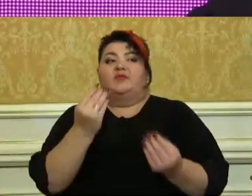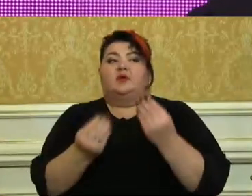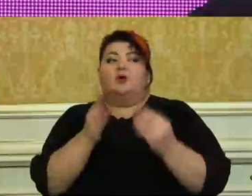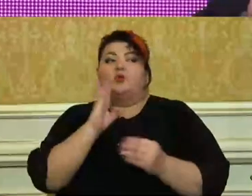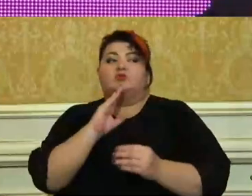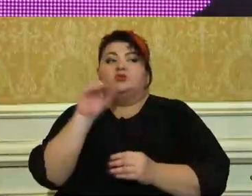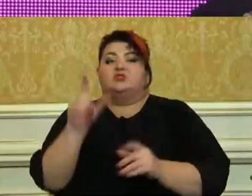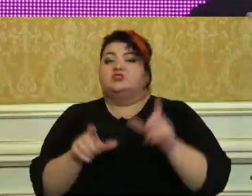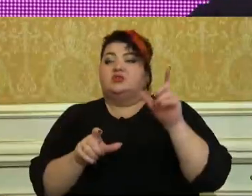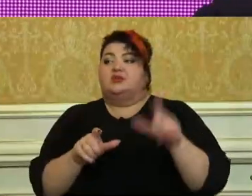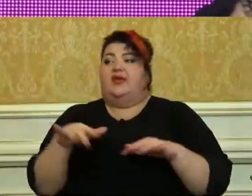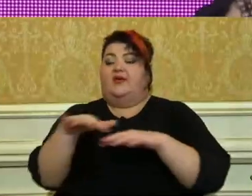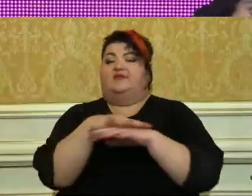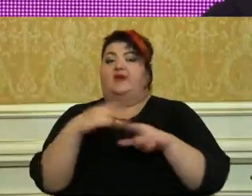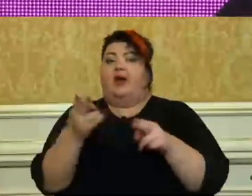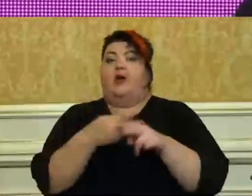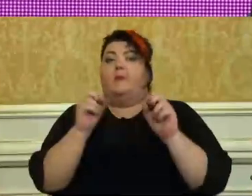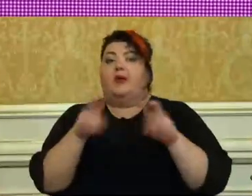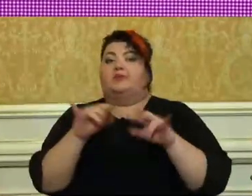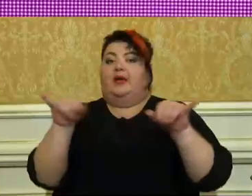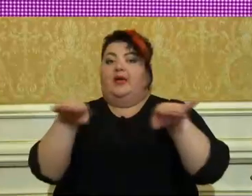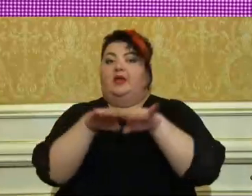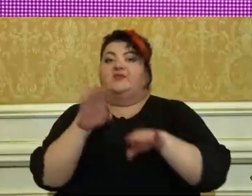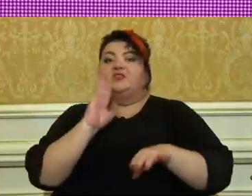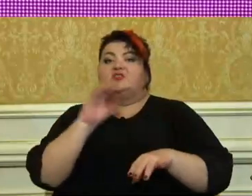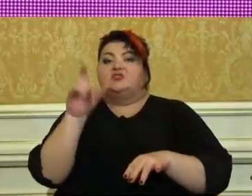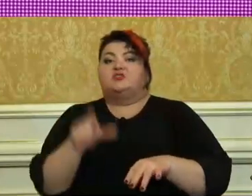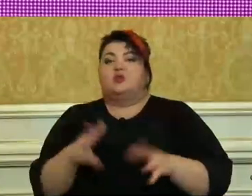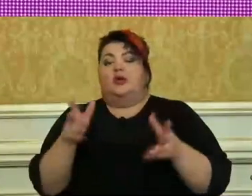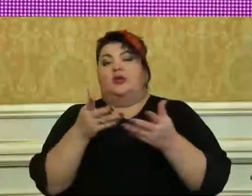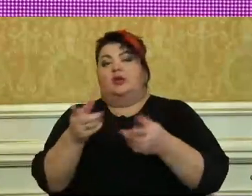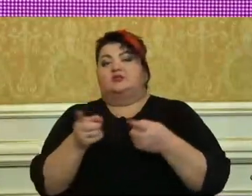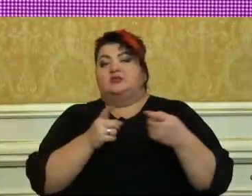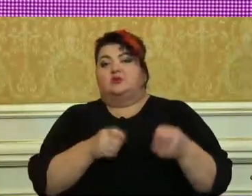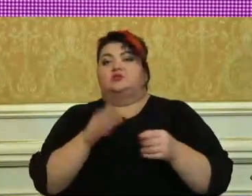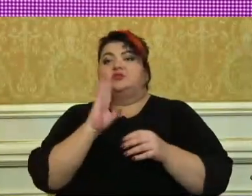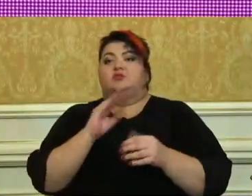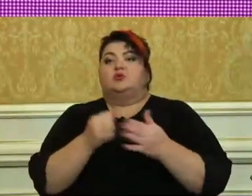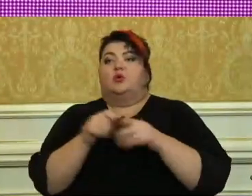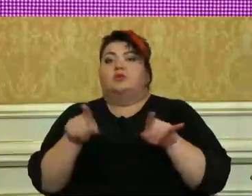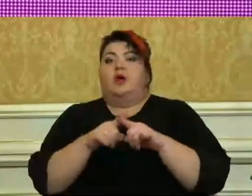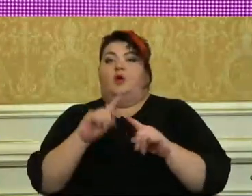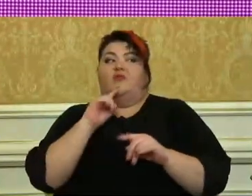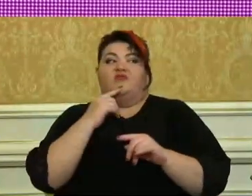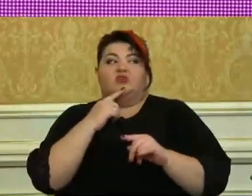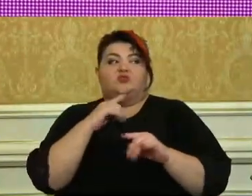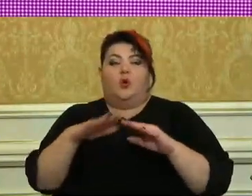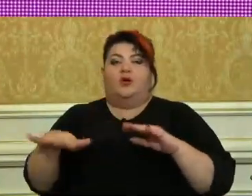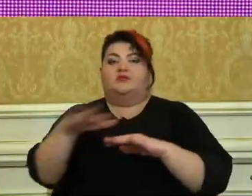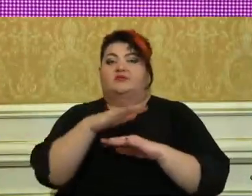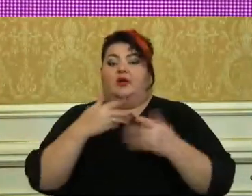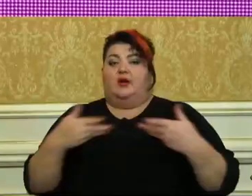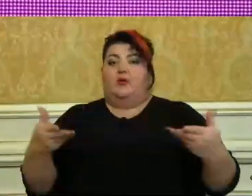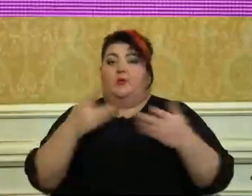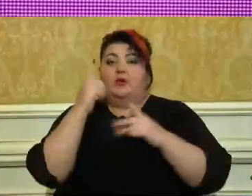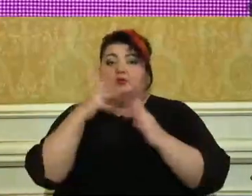role for women playing in terms of the women's integrity and women's equality in